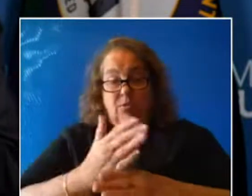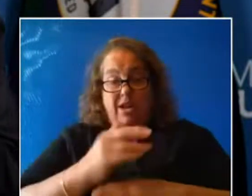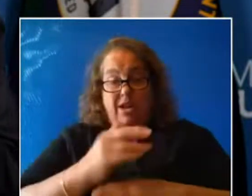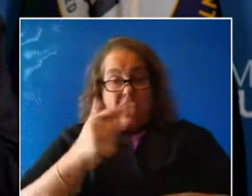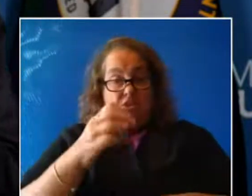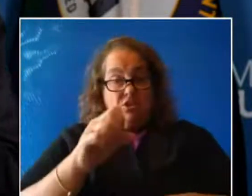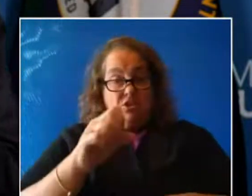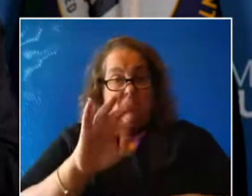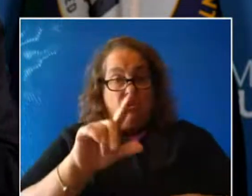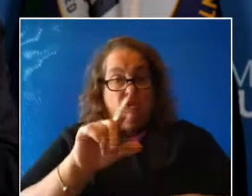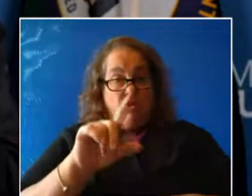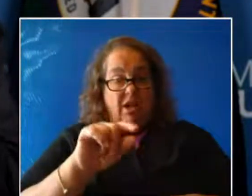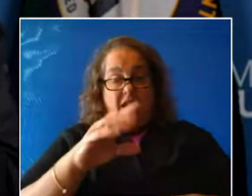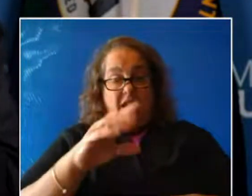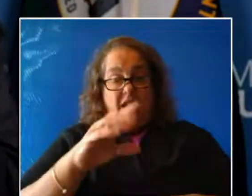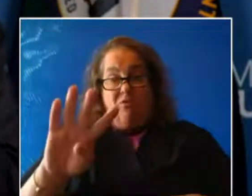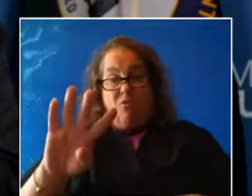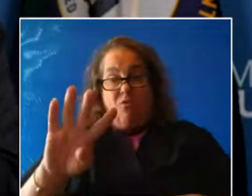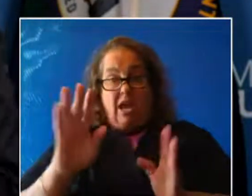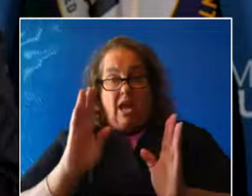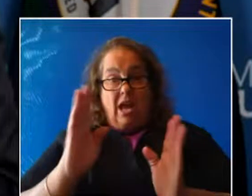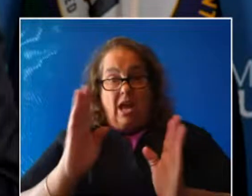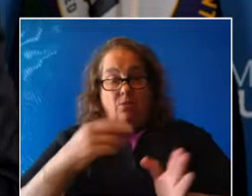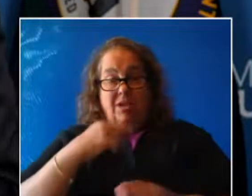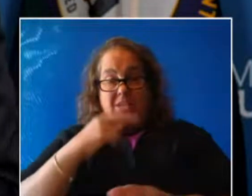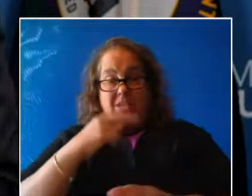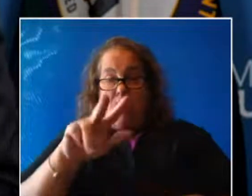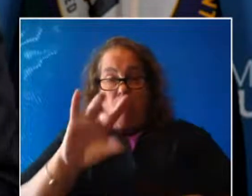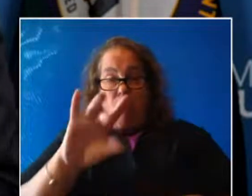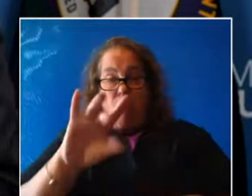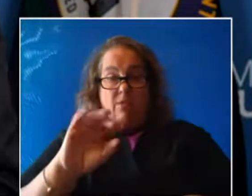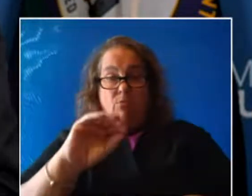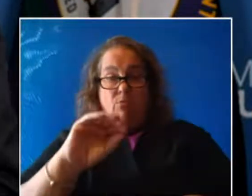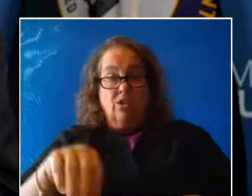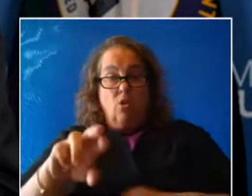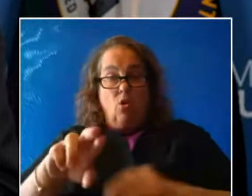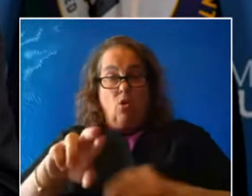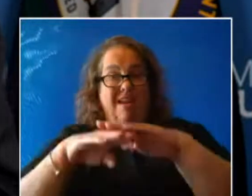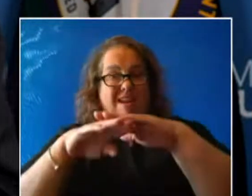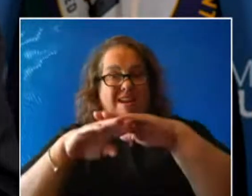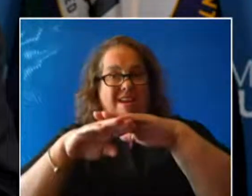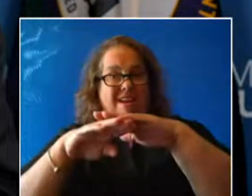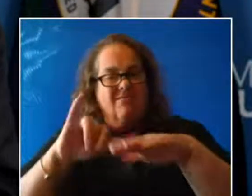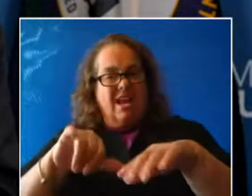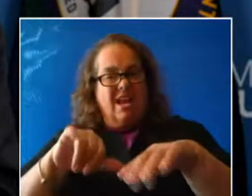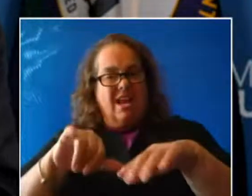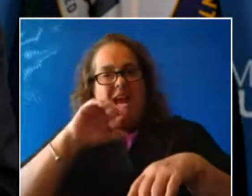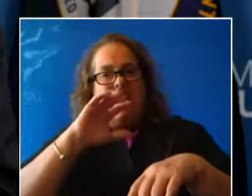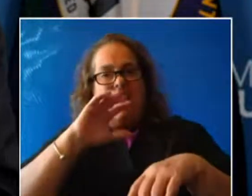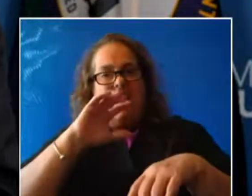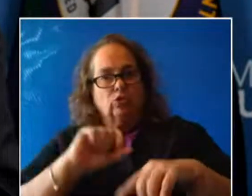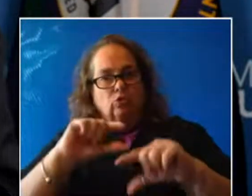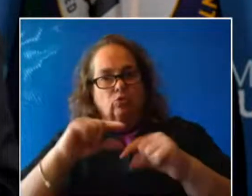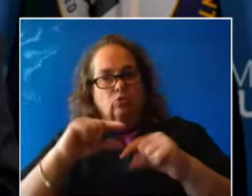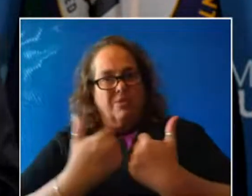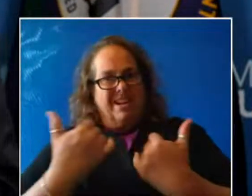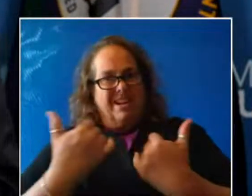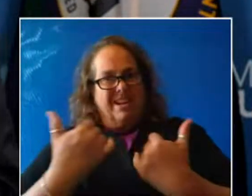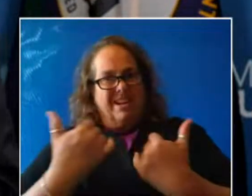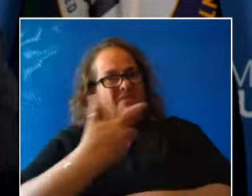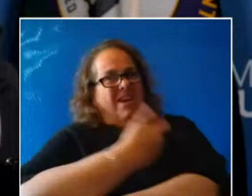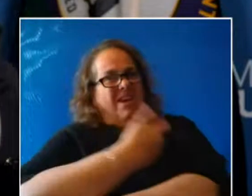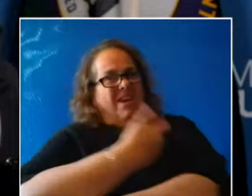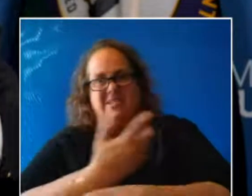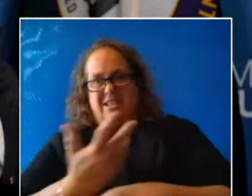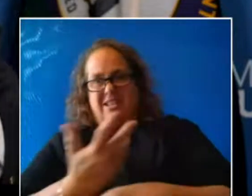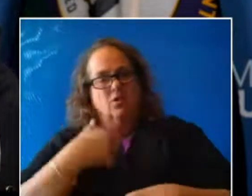we see 38% or less of individuals in that age group currently vaccinated. So we need to pick it up for our younger